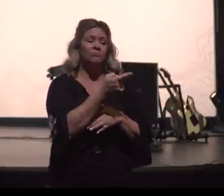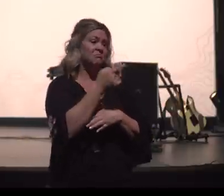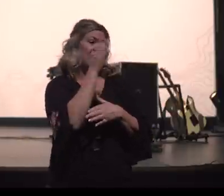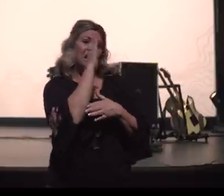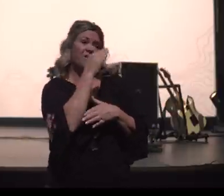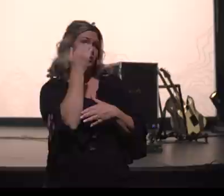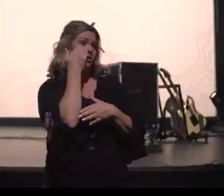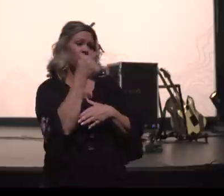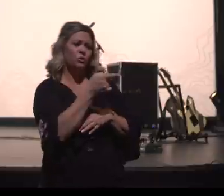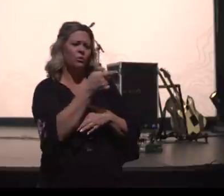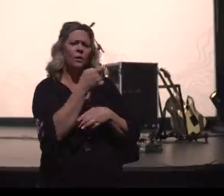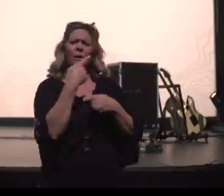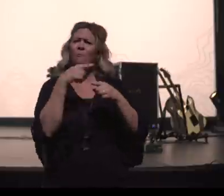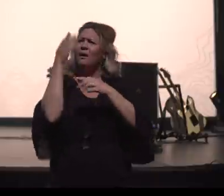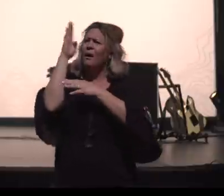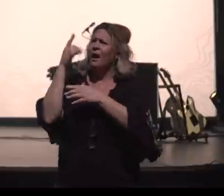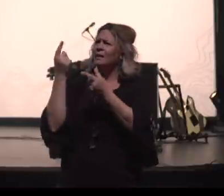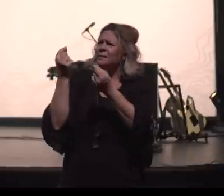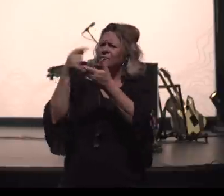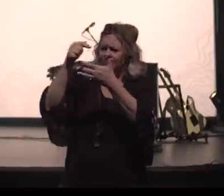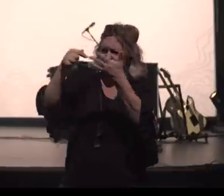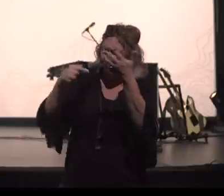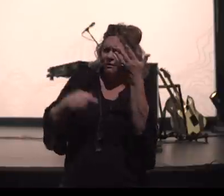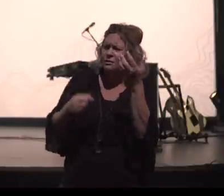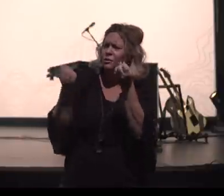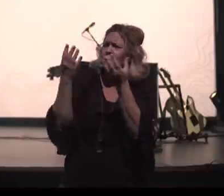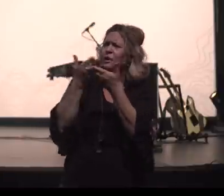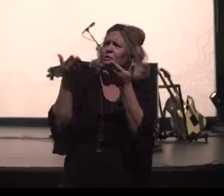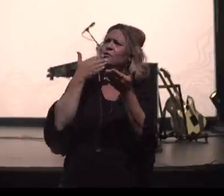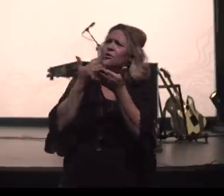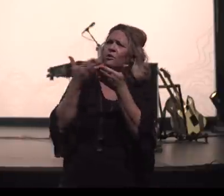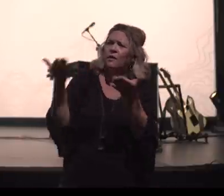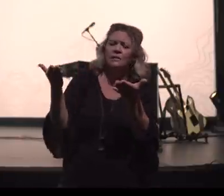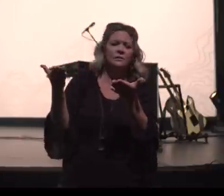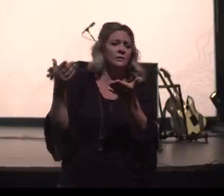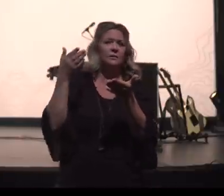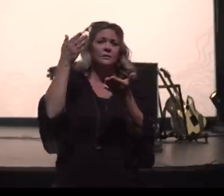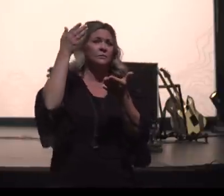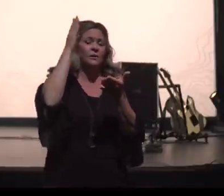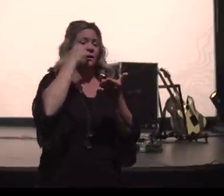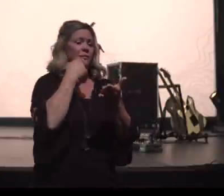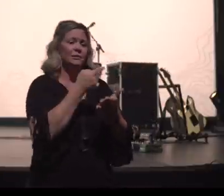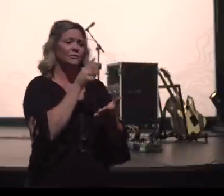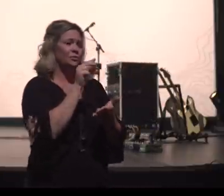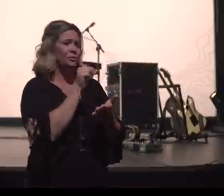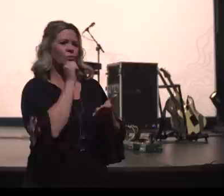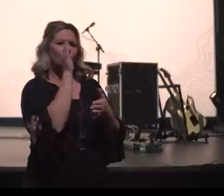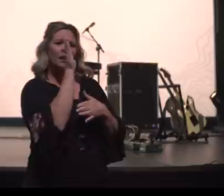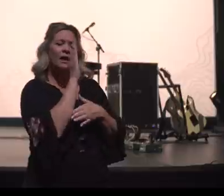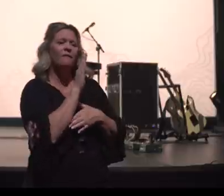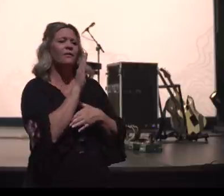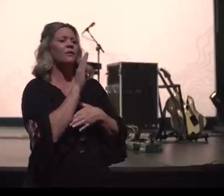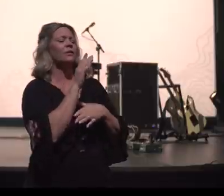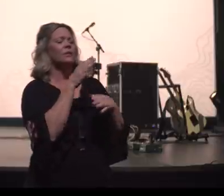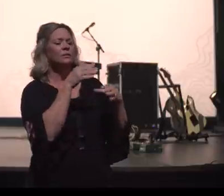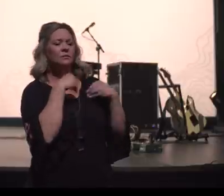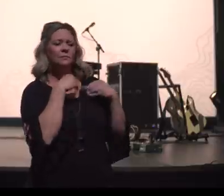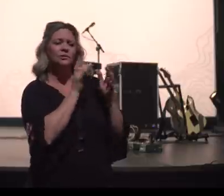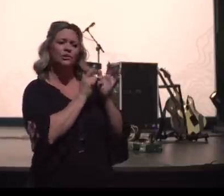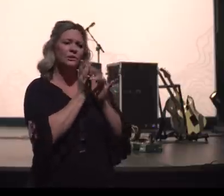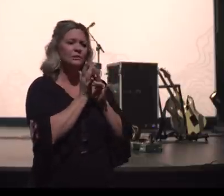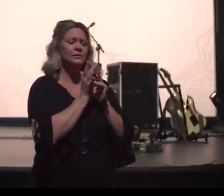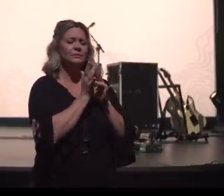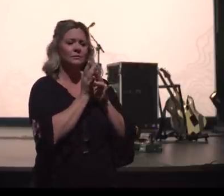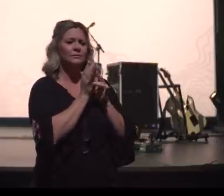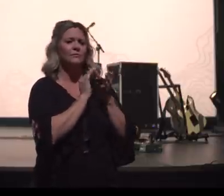you. Yeah, but God, look at all the good things I did. I never knew you. You never relied on my son Jesus to be forgiven. Good people don't go